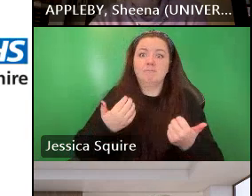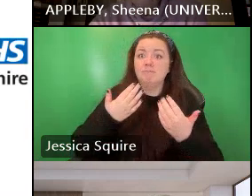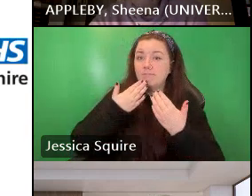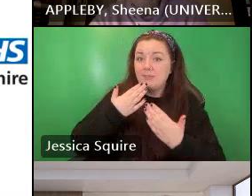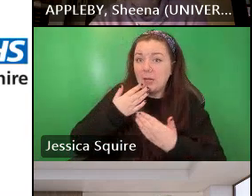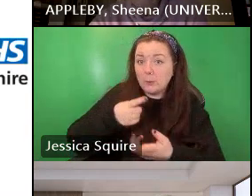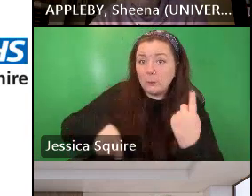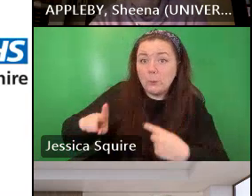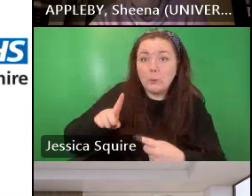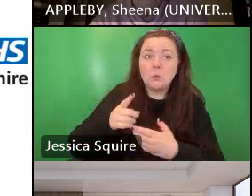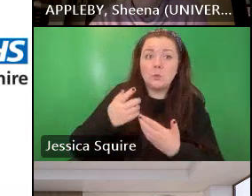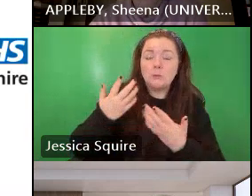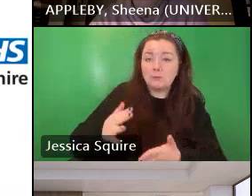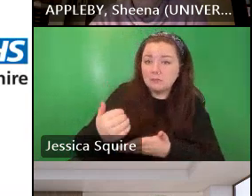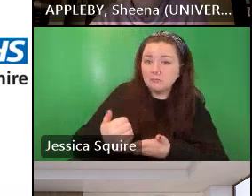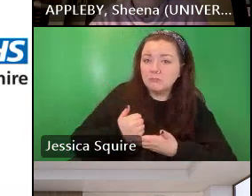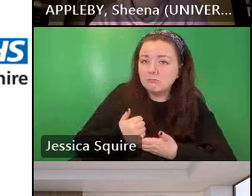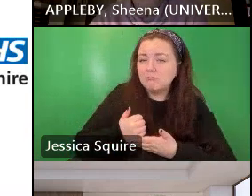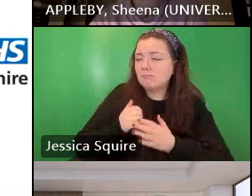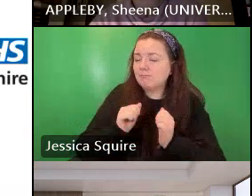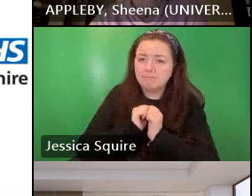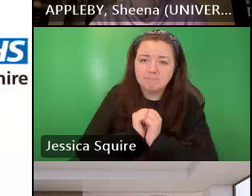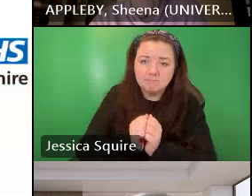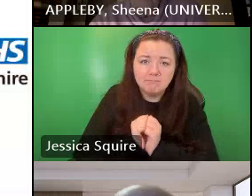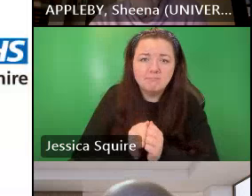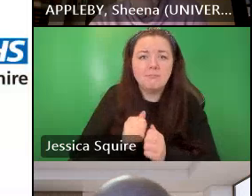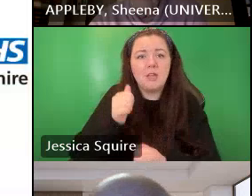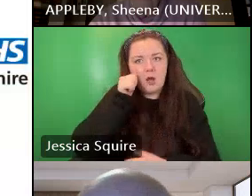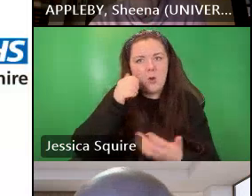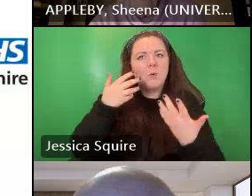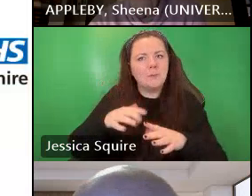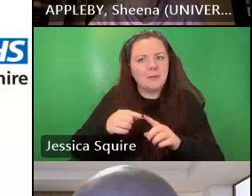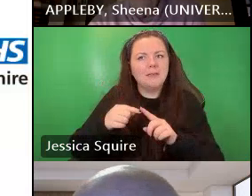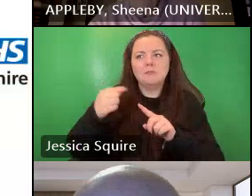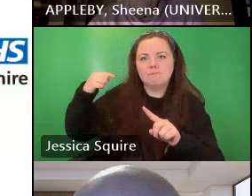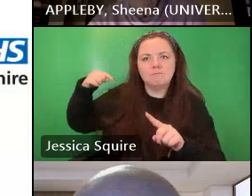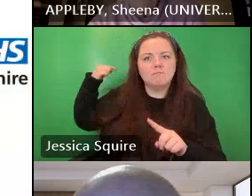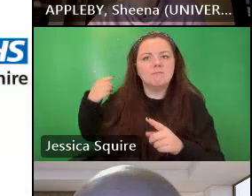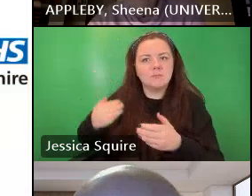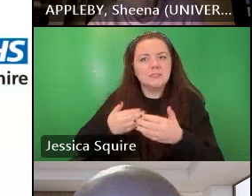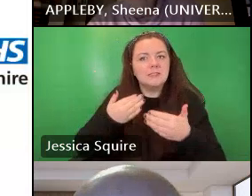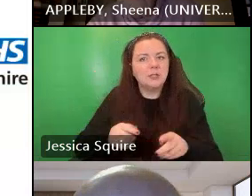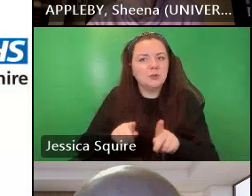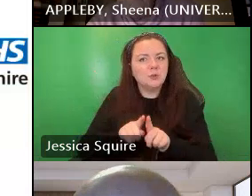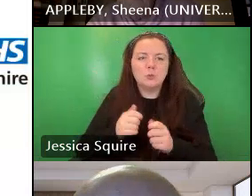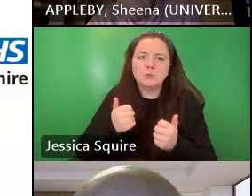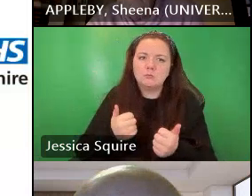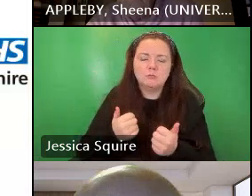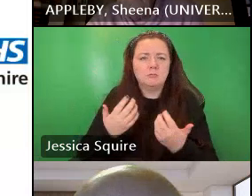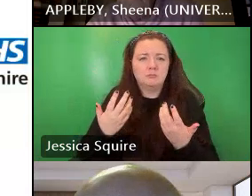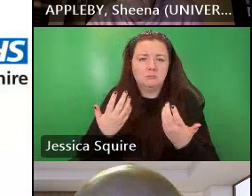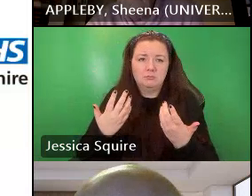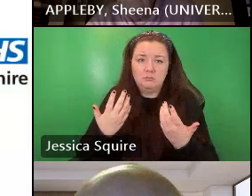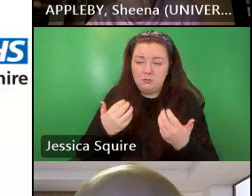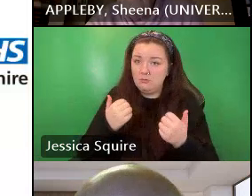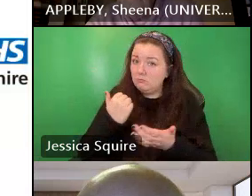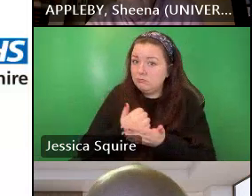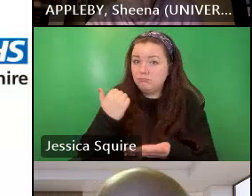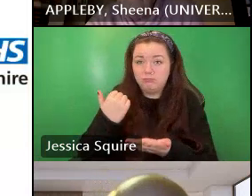us with this. Appreciated. There's been other sessions as well, and we've had really good response